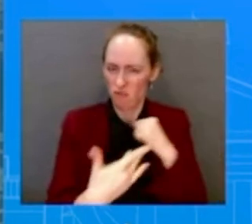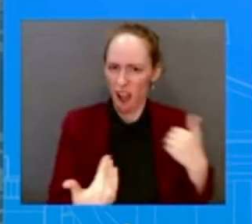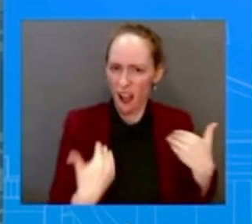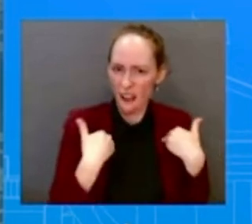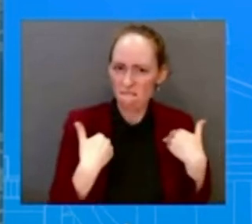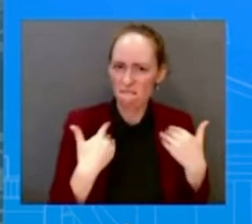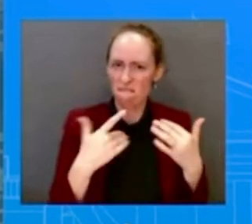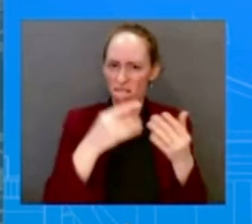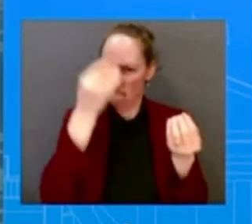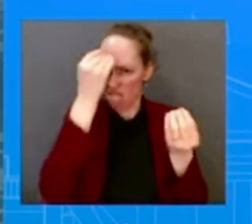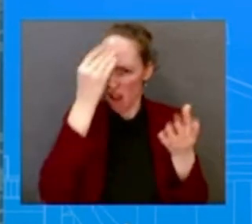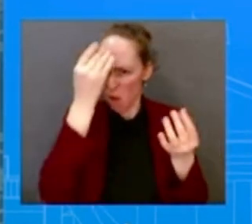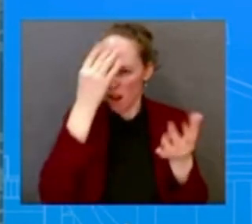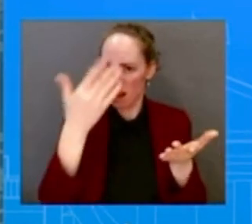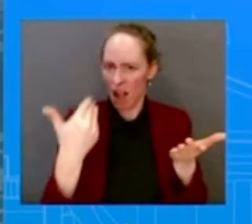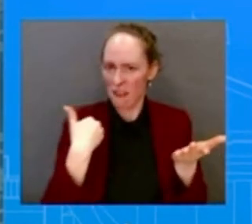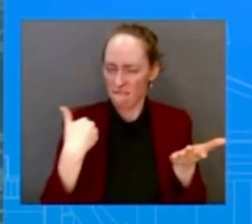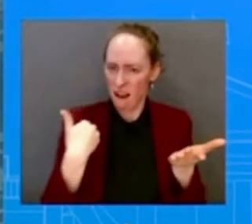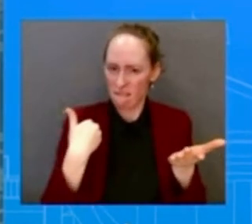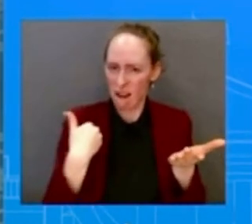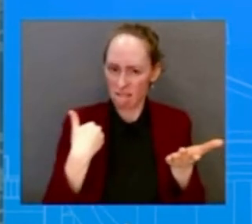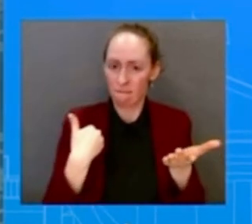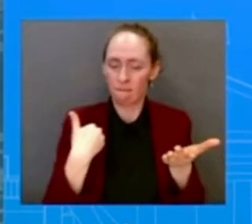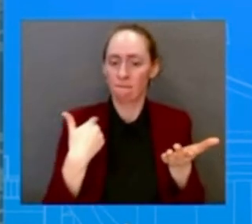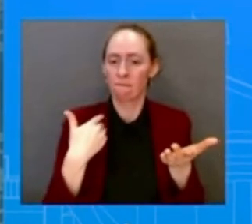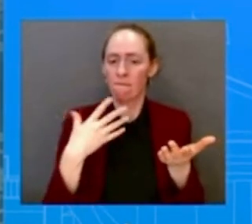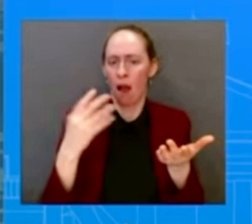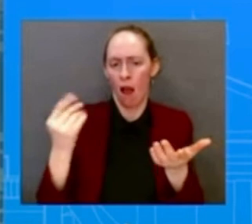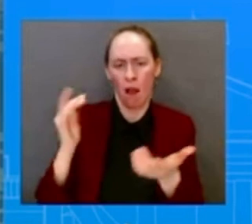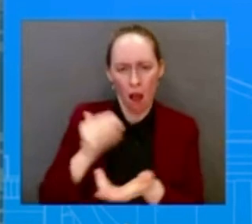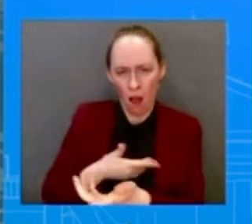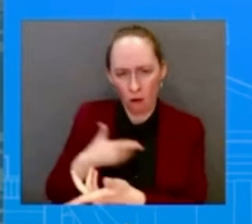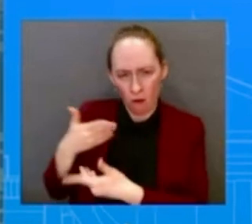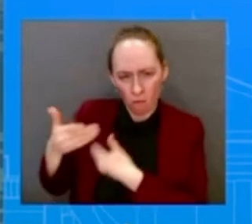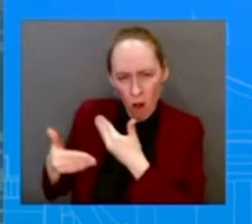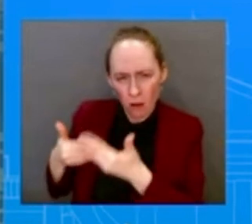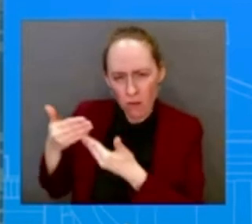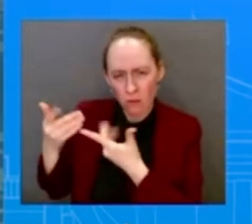processes and our own systems for detection and tracking.